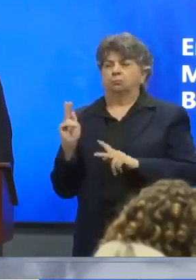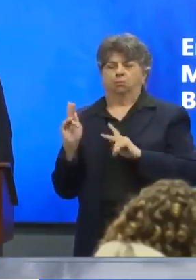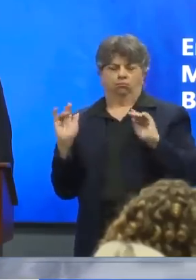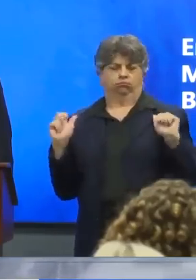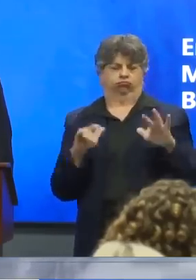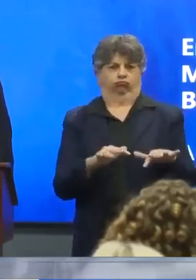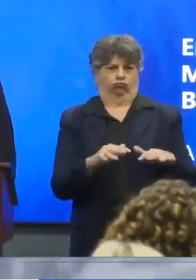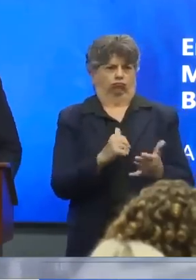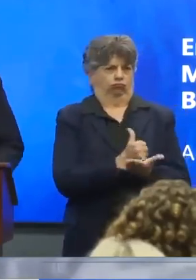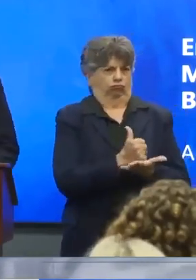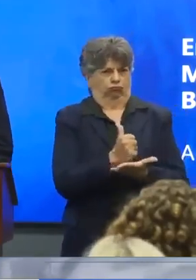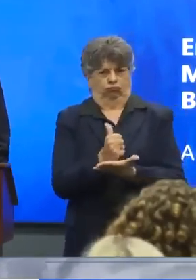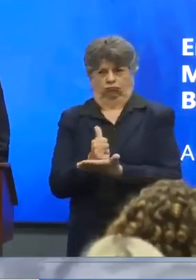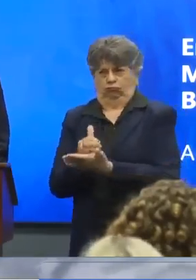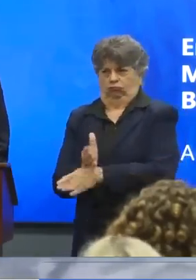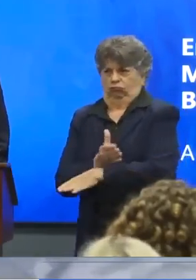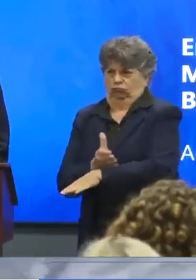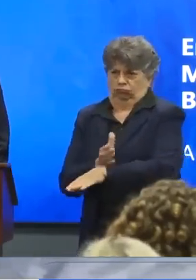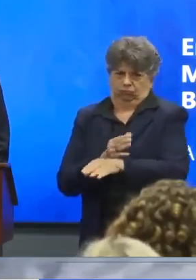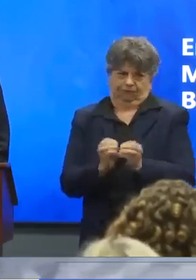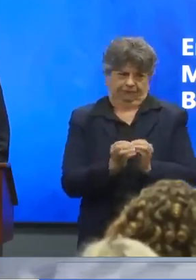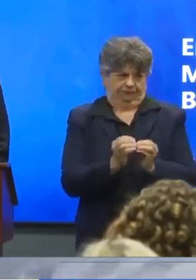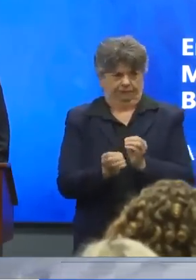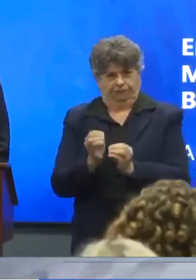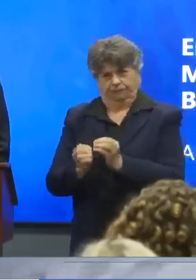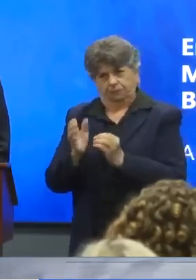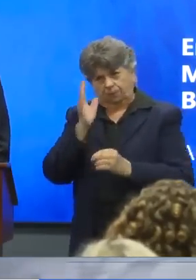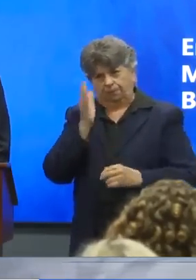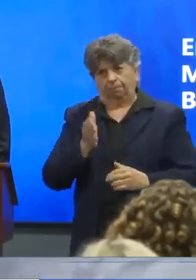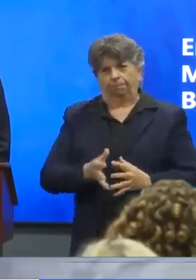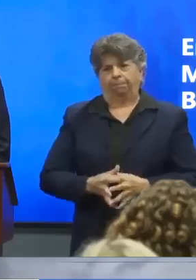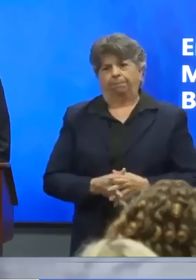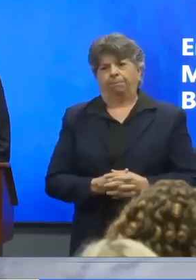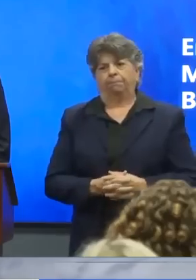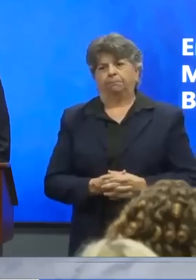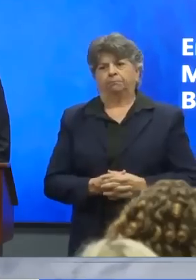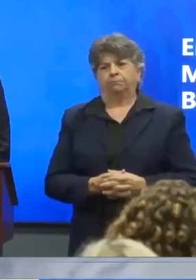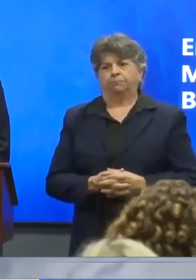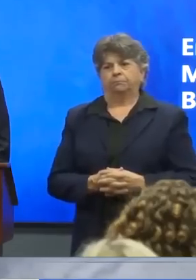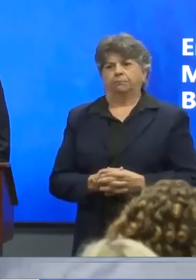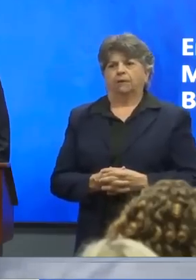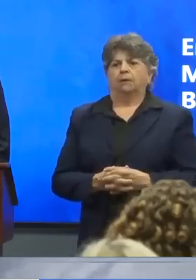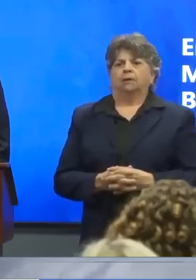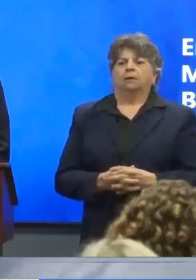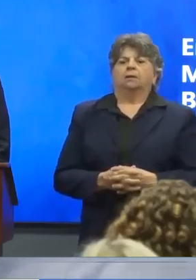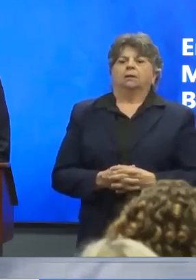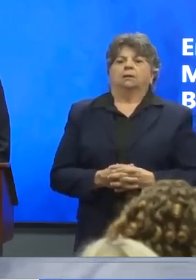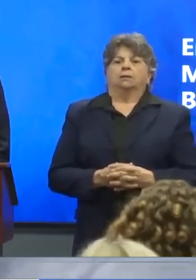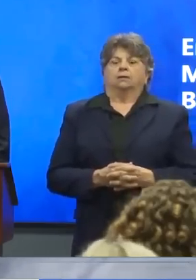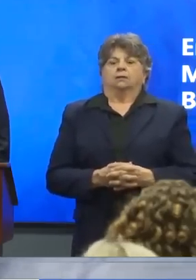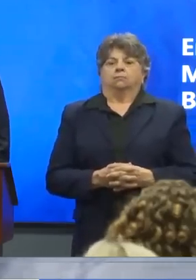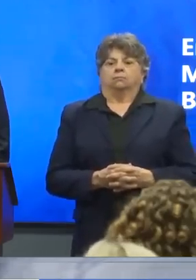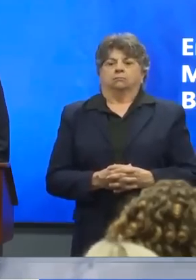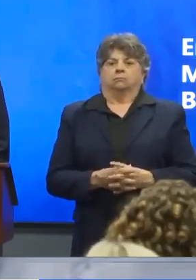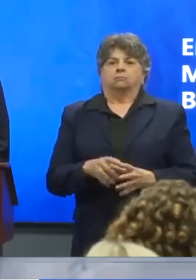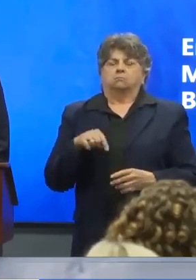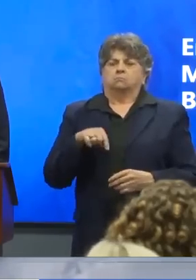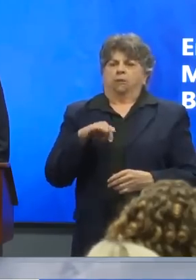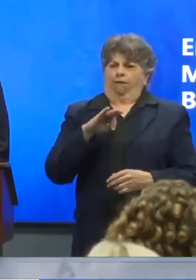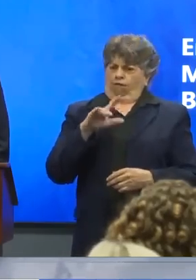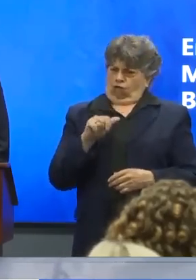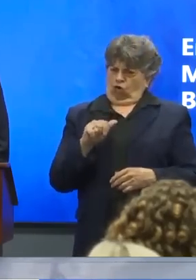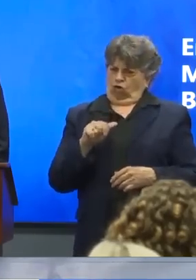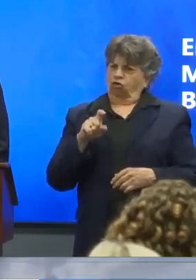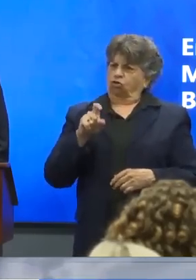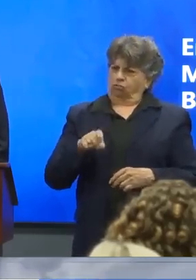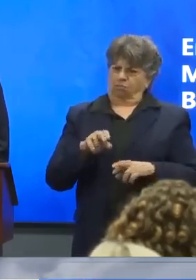going to need to take place to get power restored. Floridians in the path of this storm, though, should be prepared to lose power, particularly